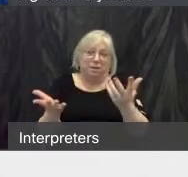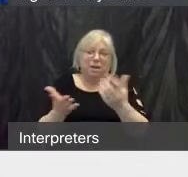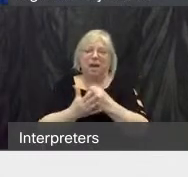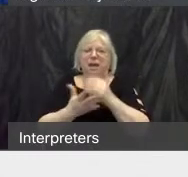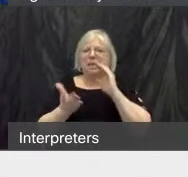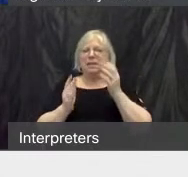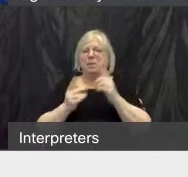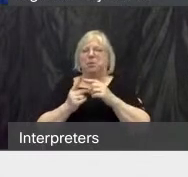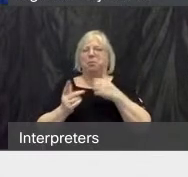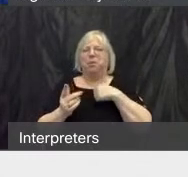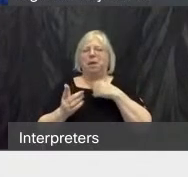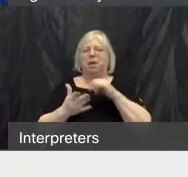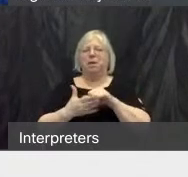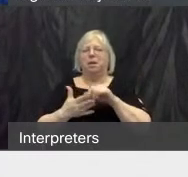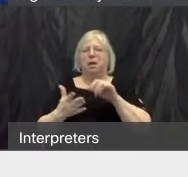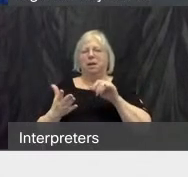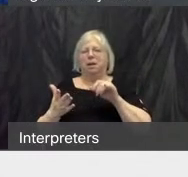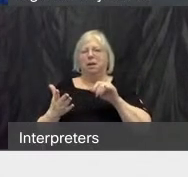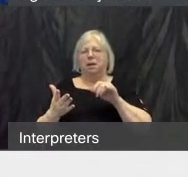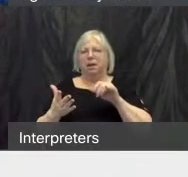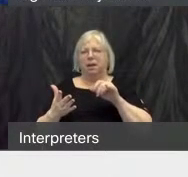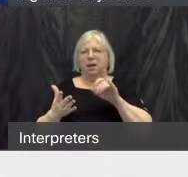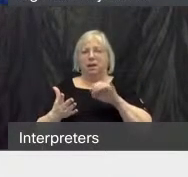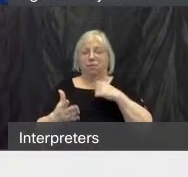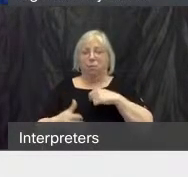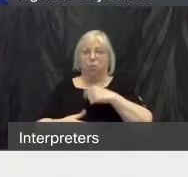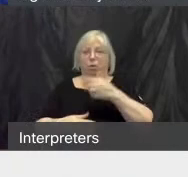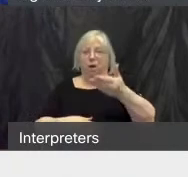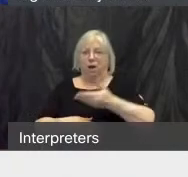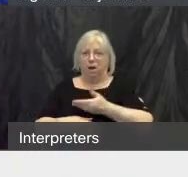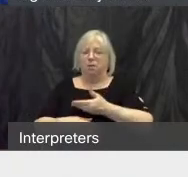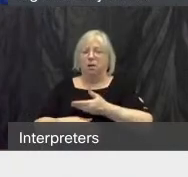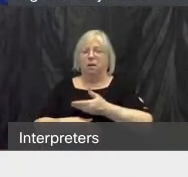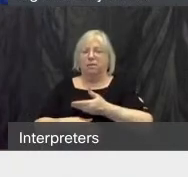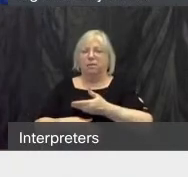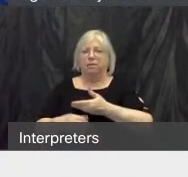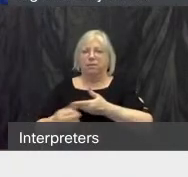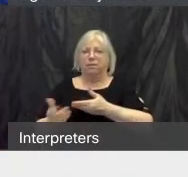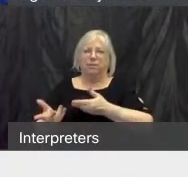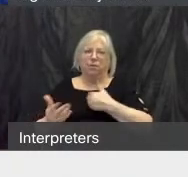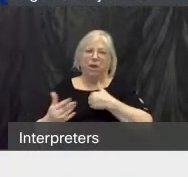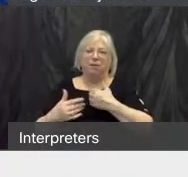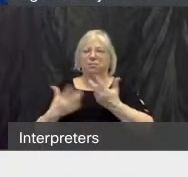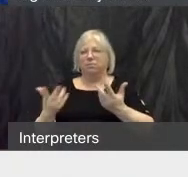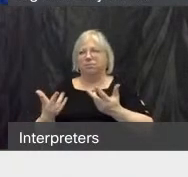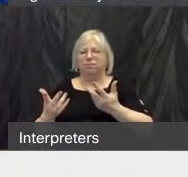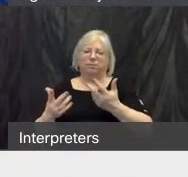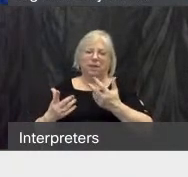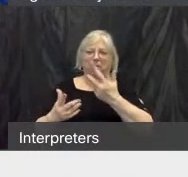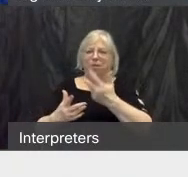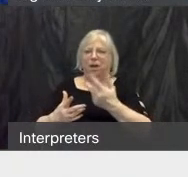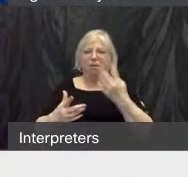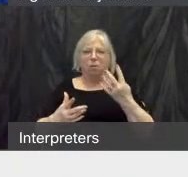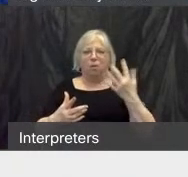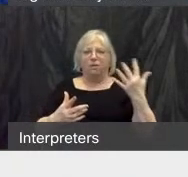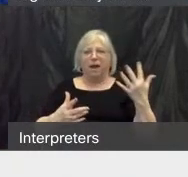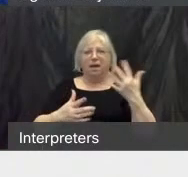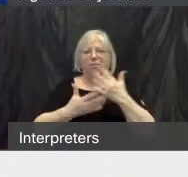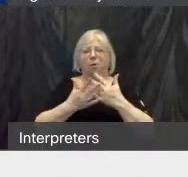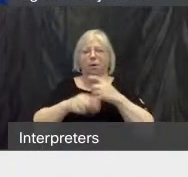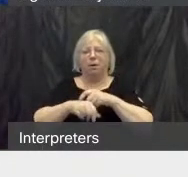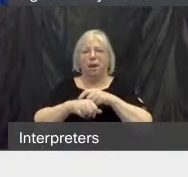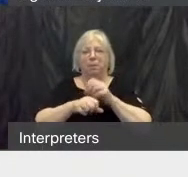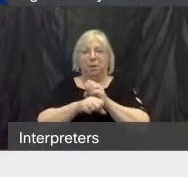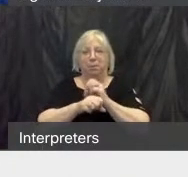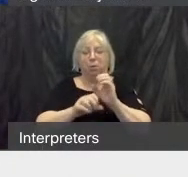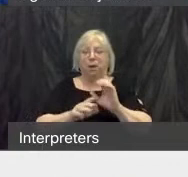to me that if we're hiring, if we've got 3 or 4 or 5 part-time employees that